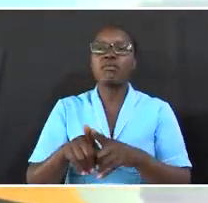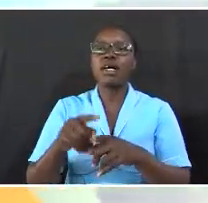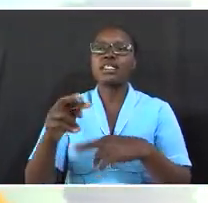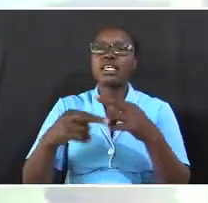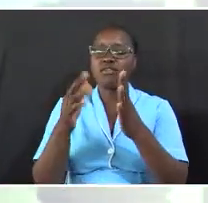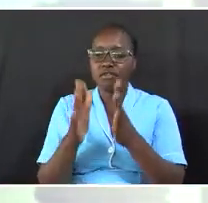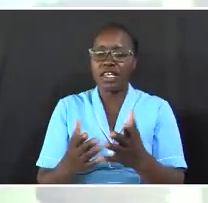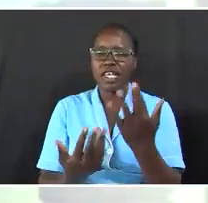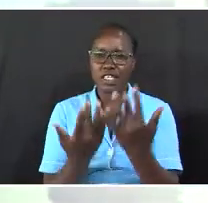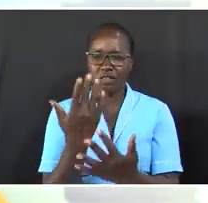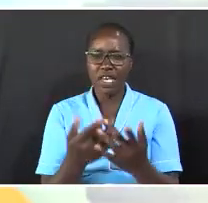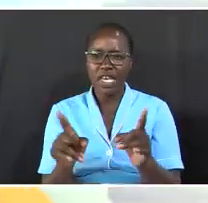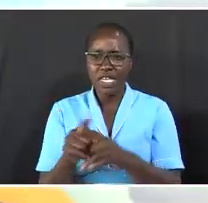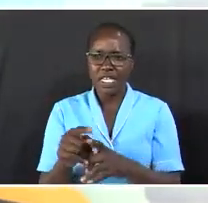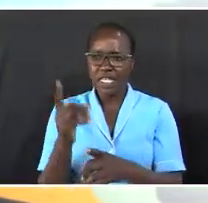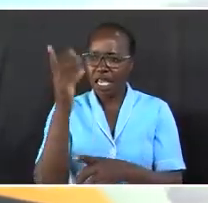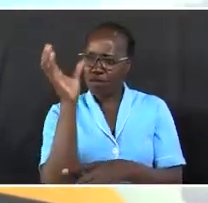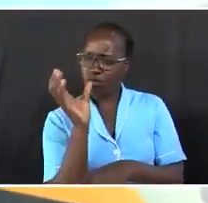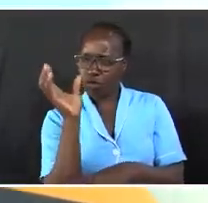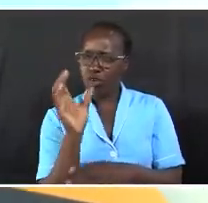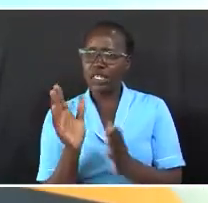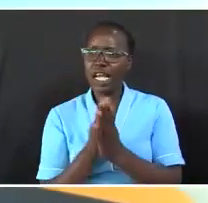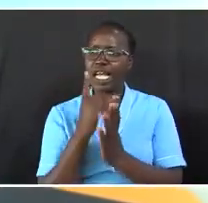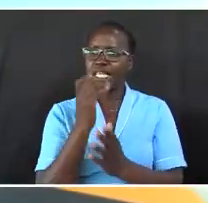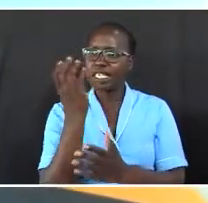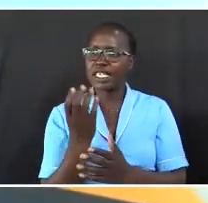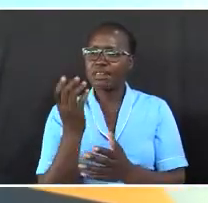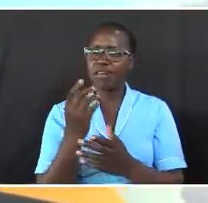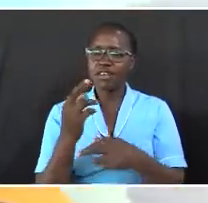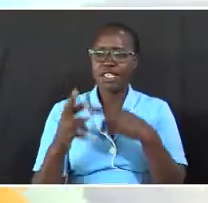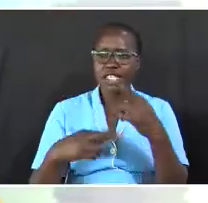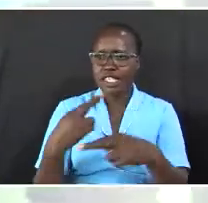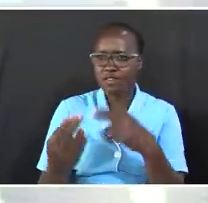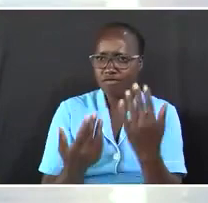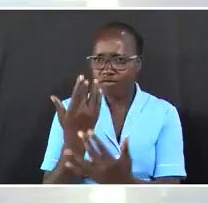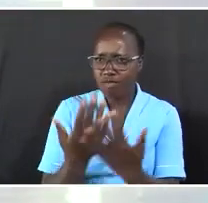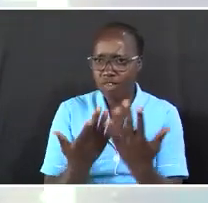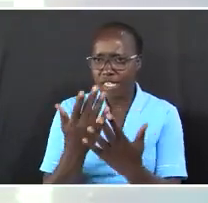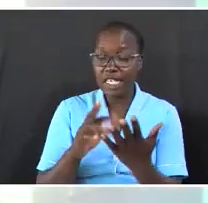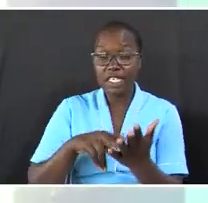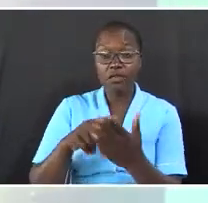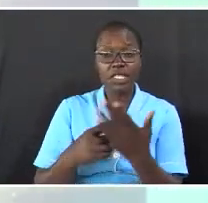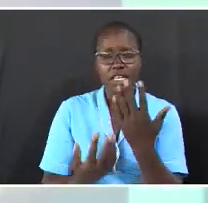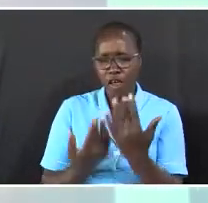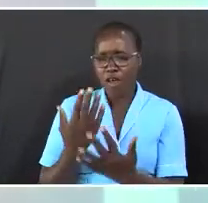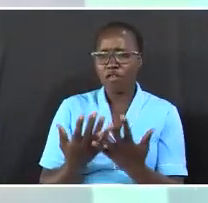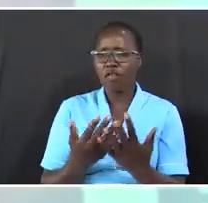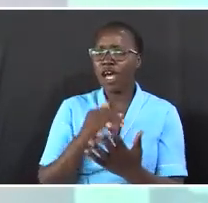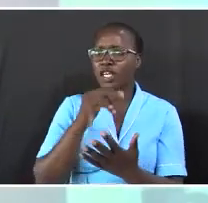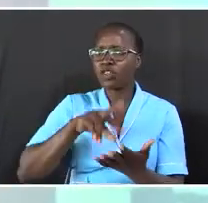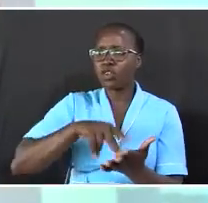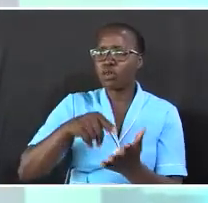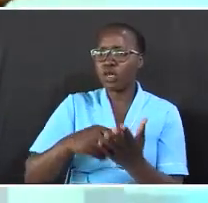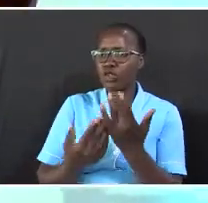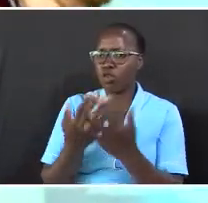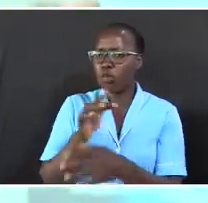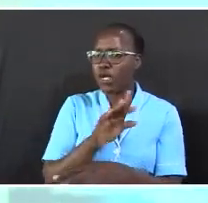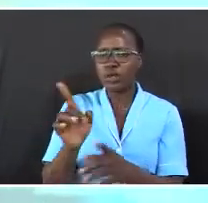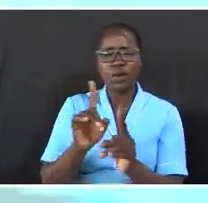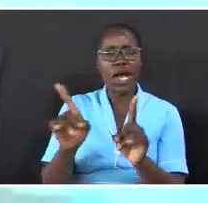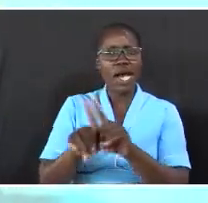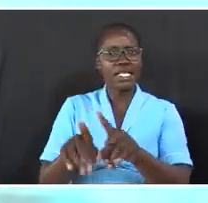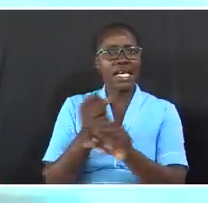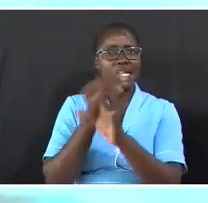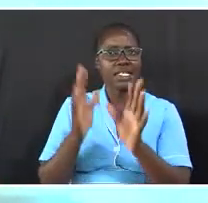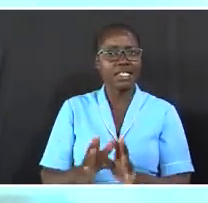fire. You know, like the way gold is refined and silver is refined. Which means that fire is not meant to burn you as a